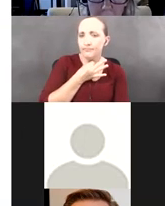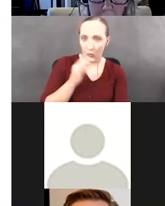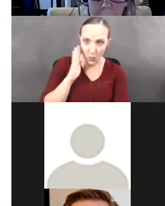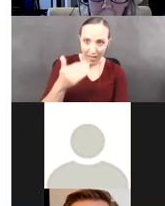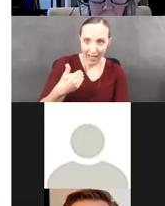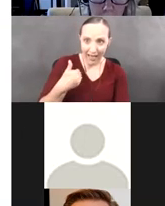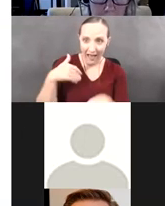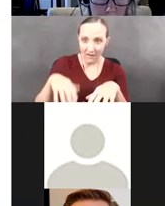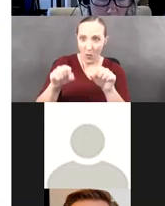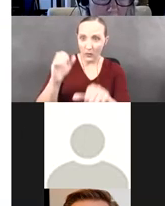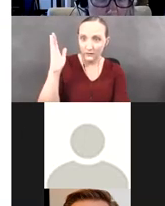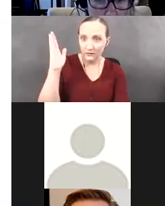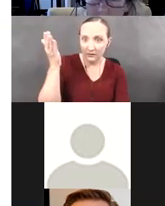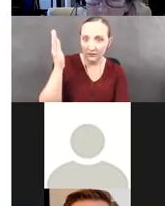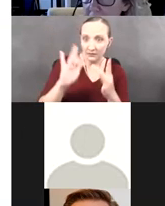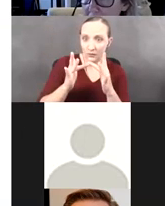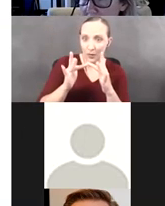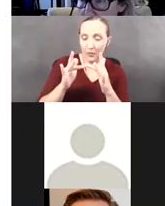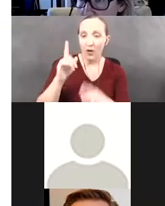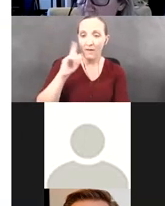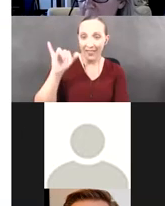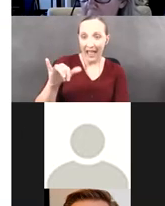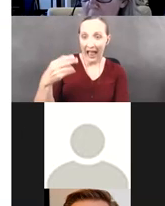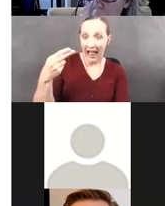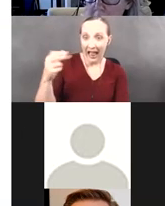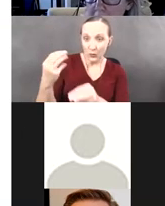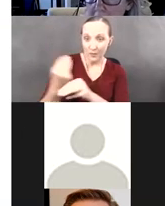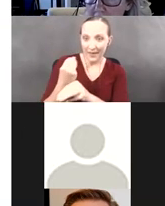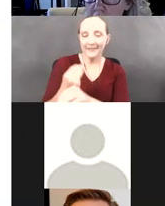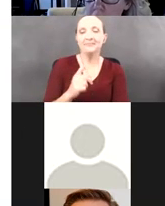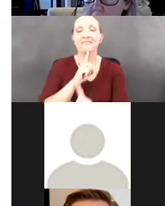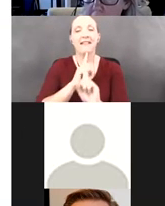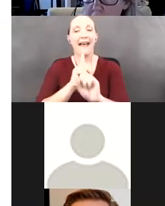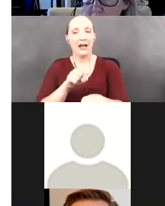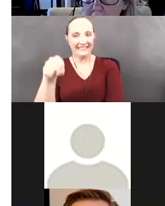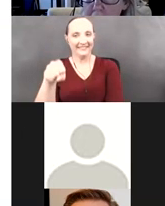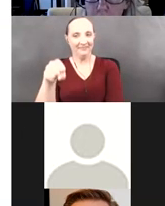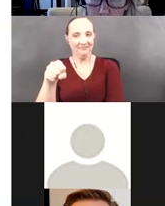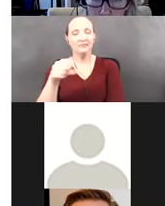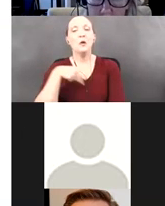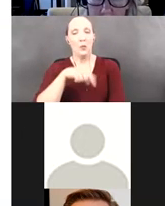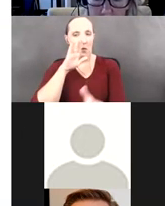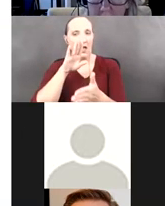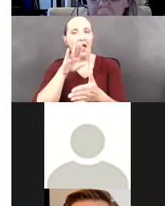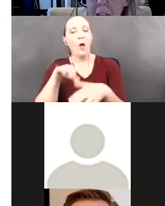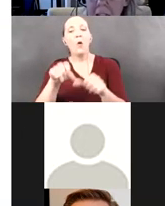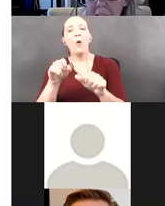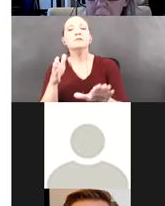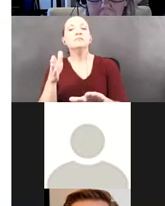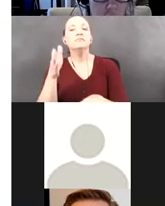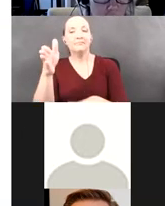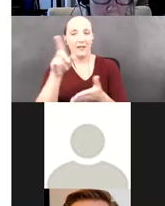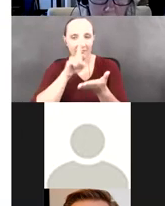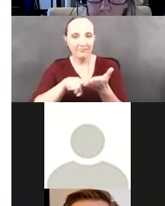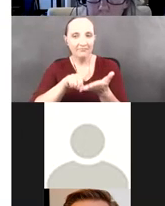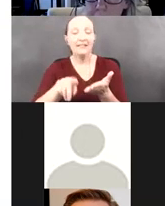school math webinar? Yes, that's something that we can look into at a future date